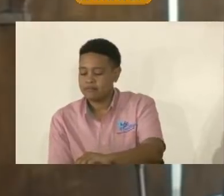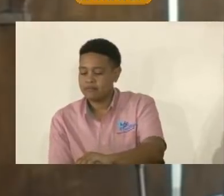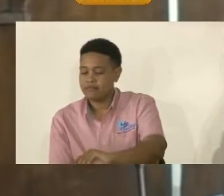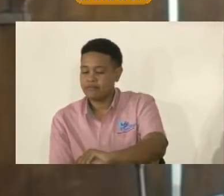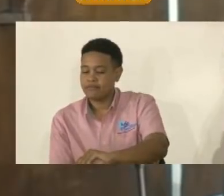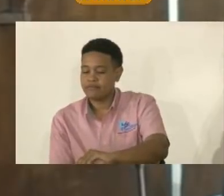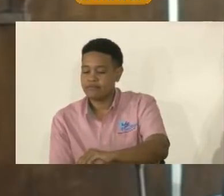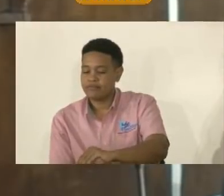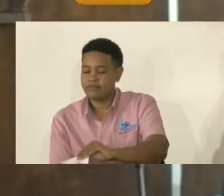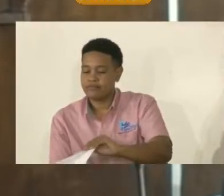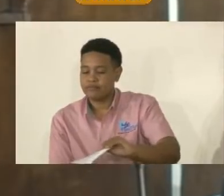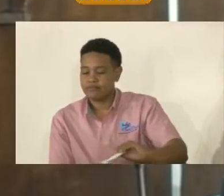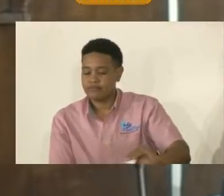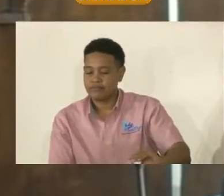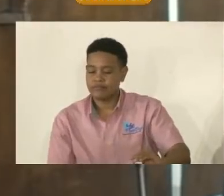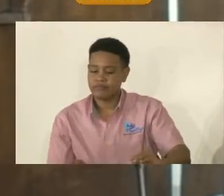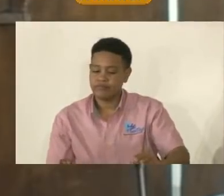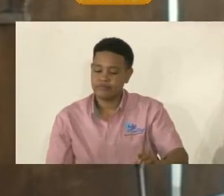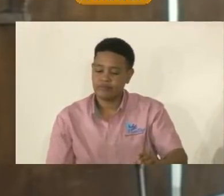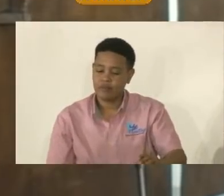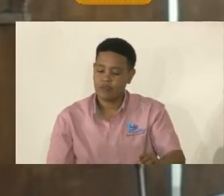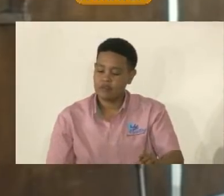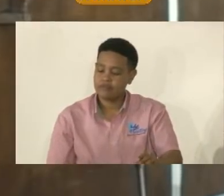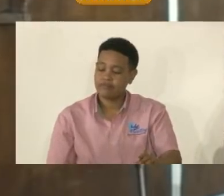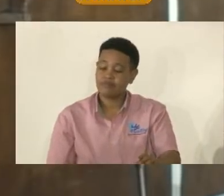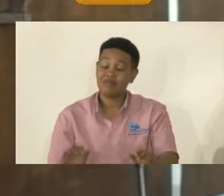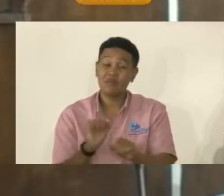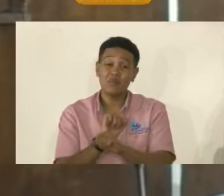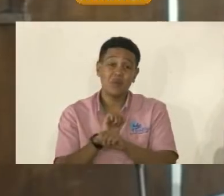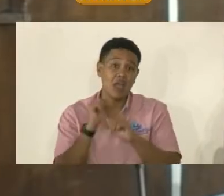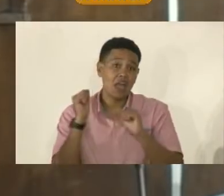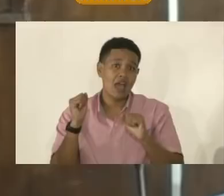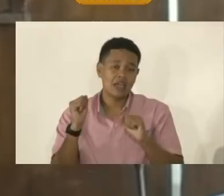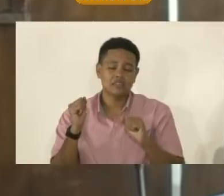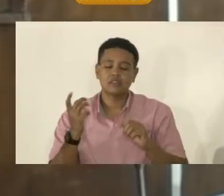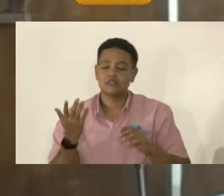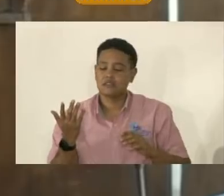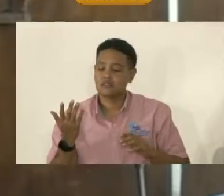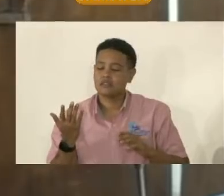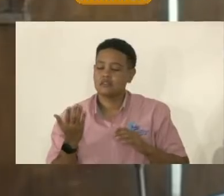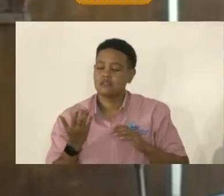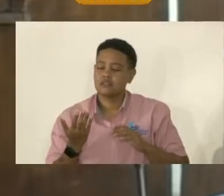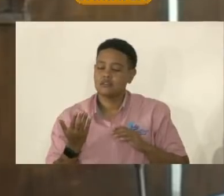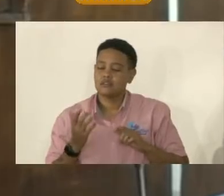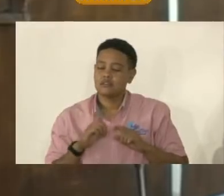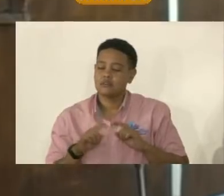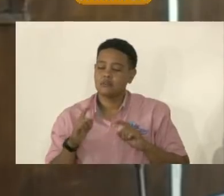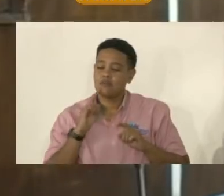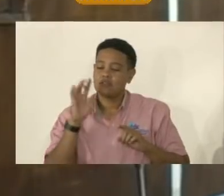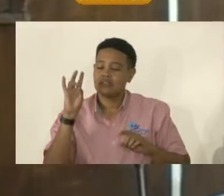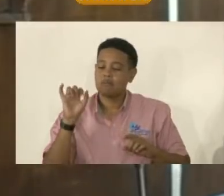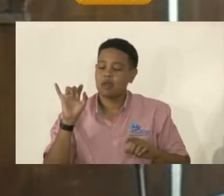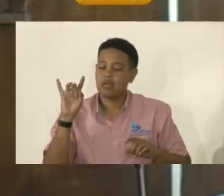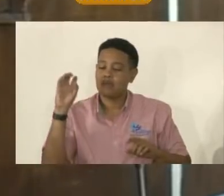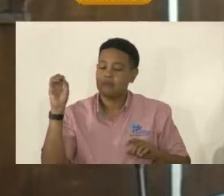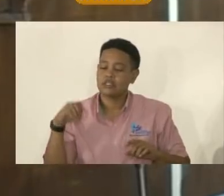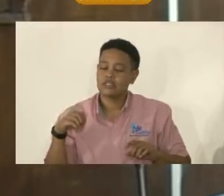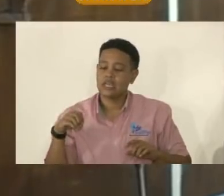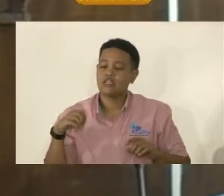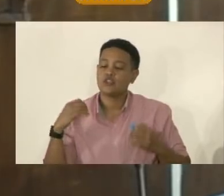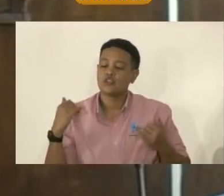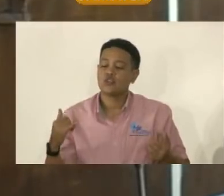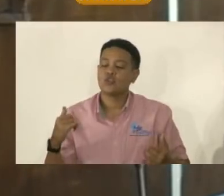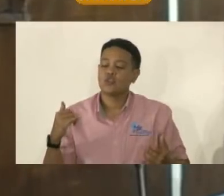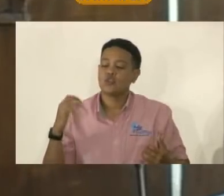Unemployment, the unemployment rate has moved, but has deteriorated from 7.8 in 2019